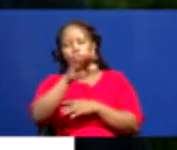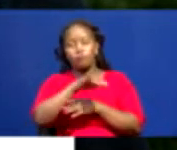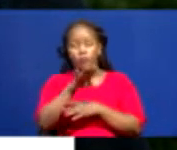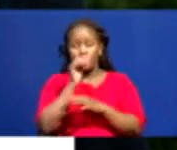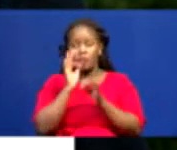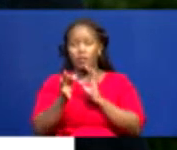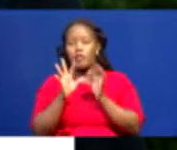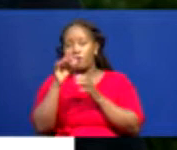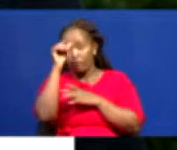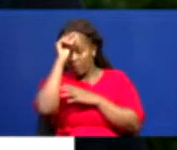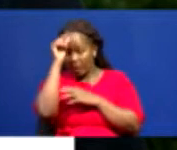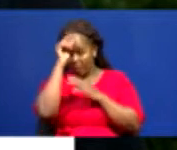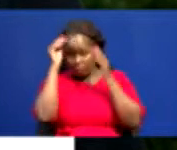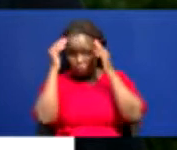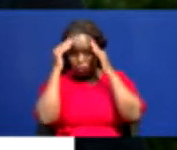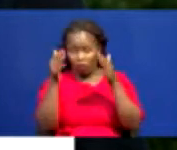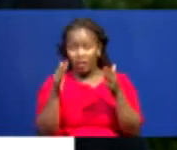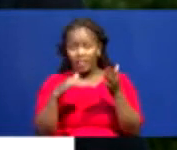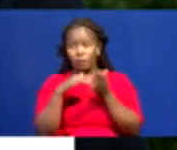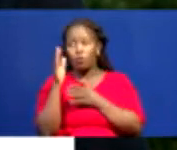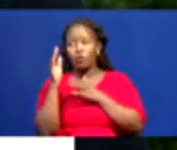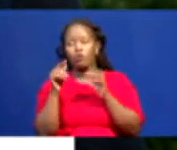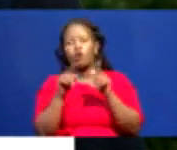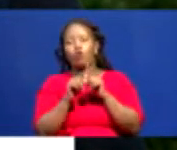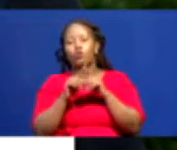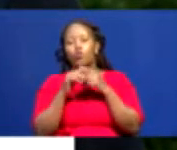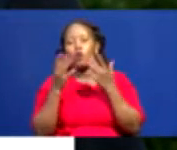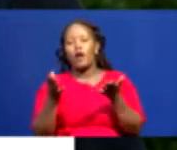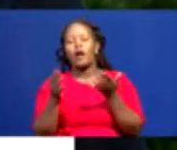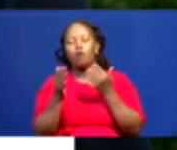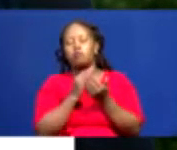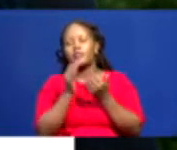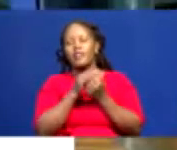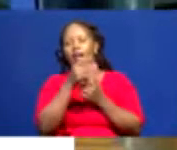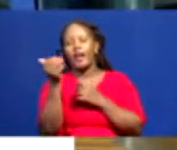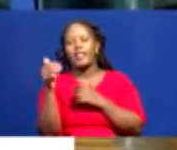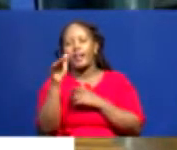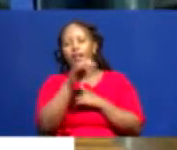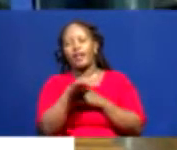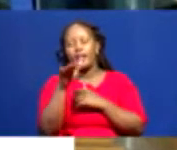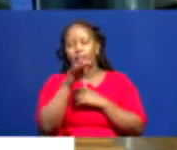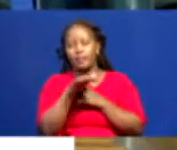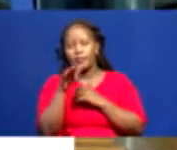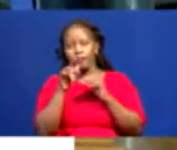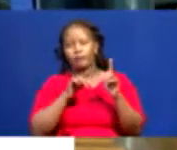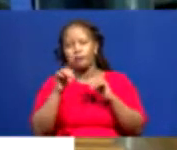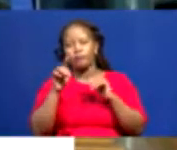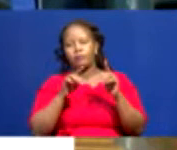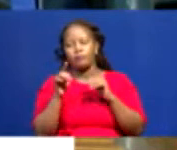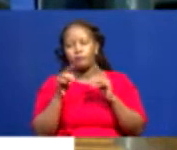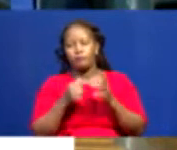serikali itaviangazia vyema kama vile ambavyo inaangazia maeneo mengine.